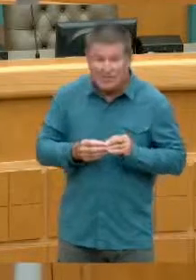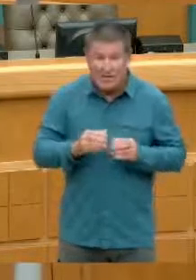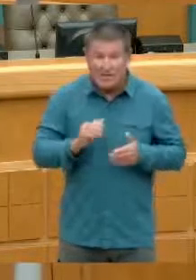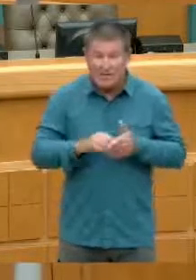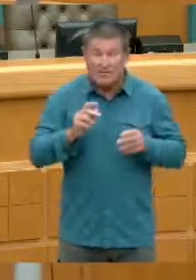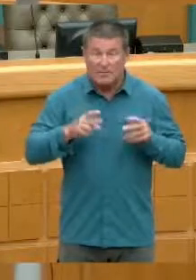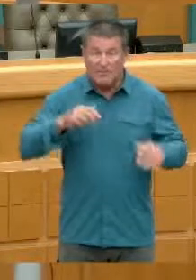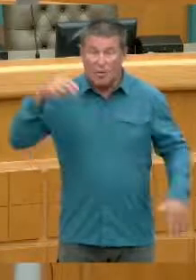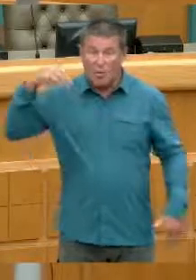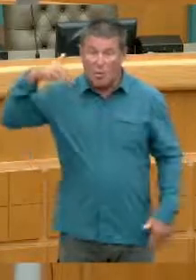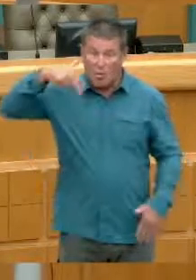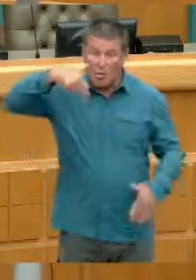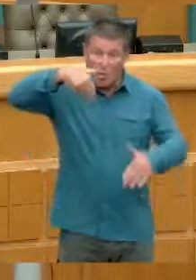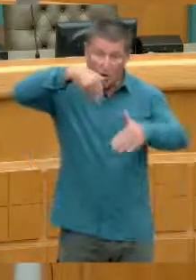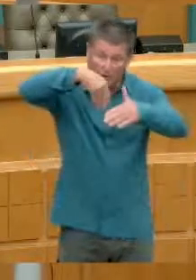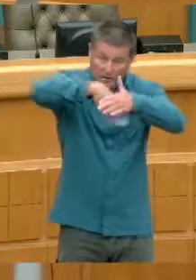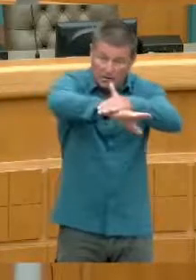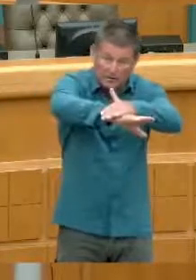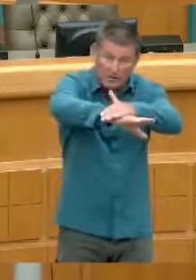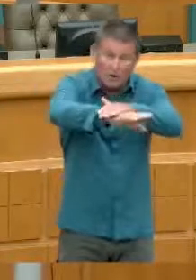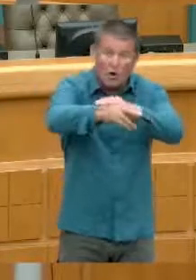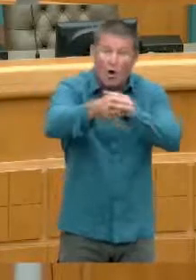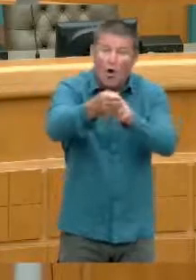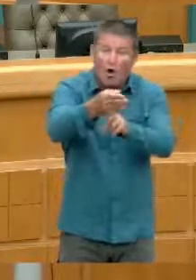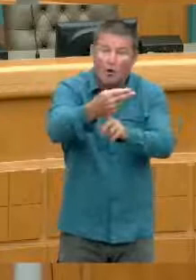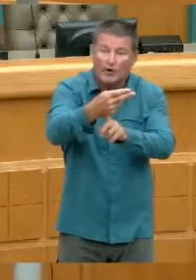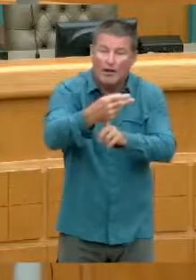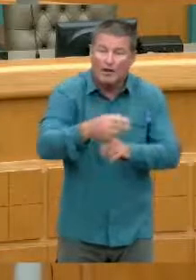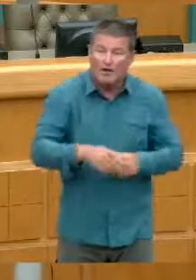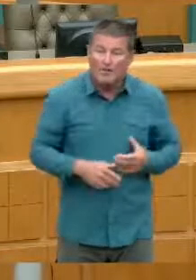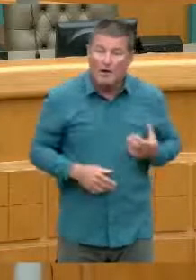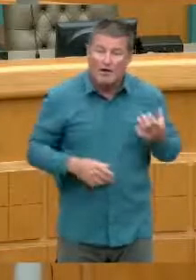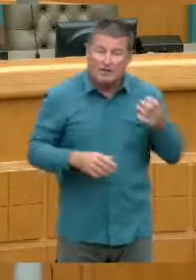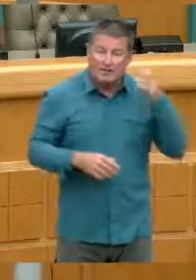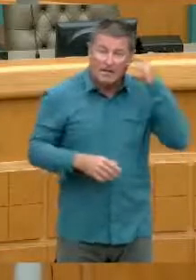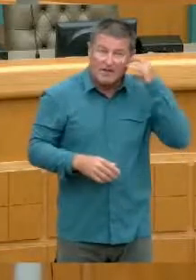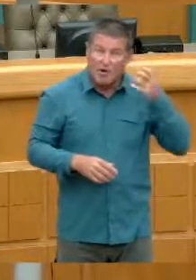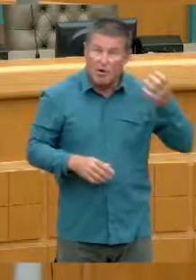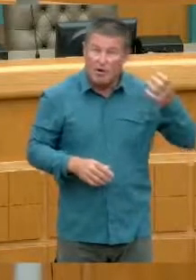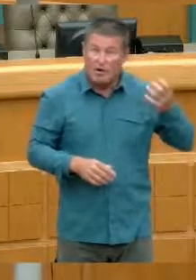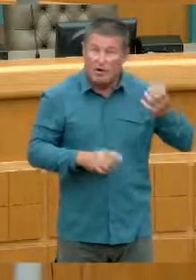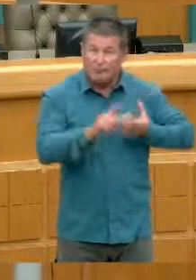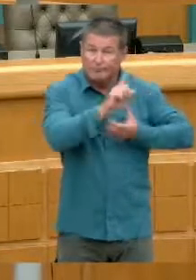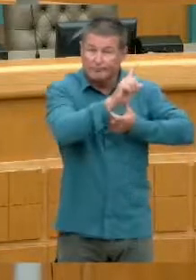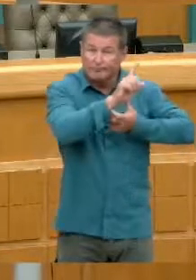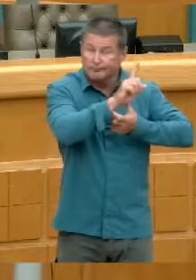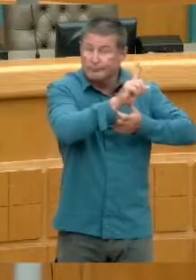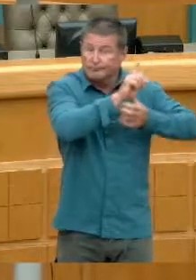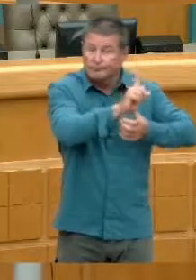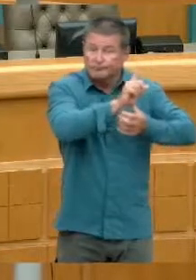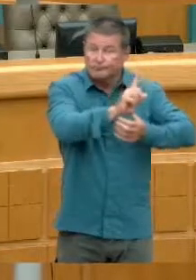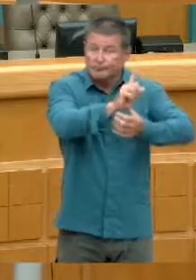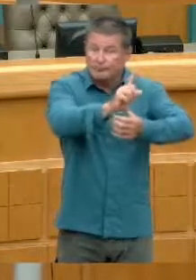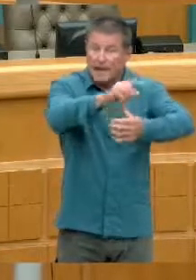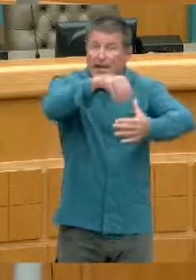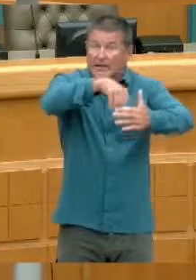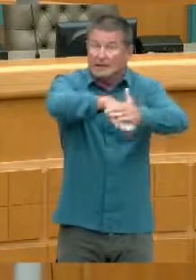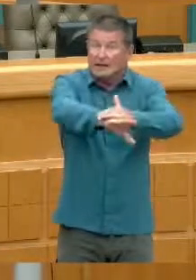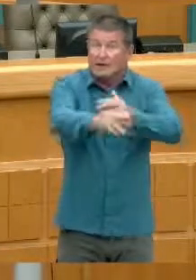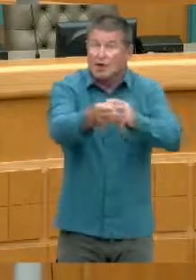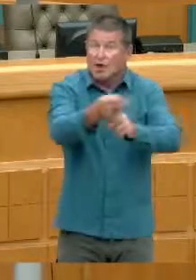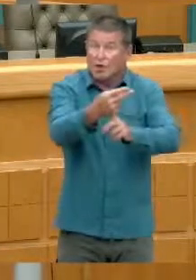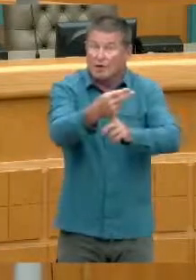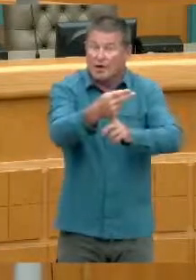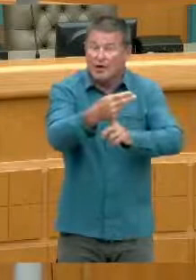traffic model where if a device goes near a hotel, pretty much onto the premises, or resides there for a while, then that's